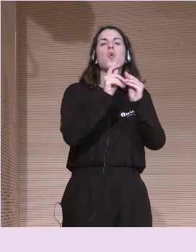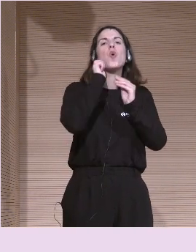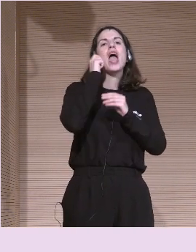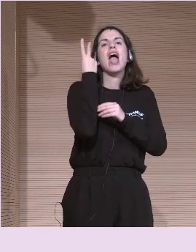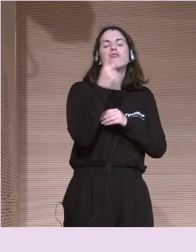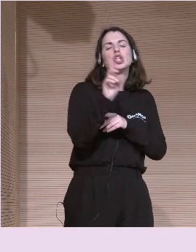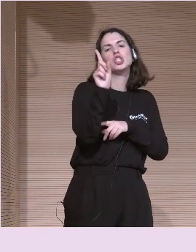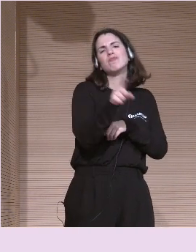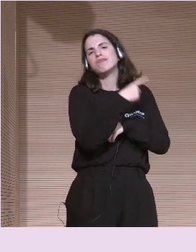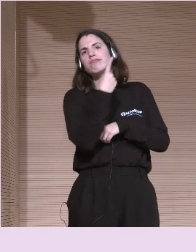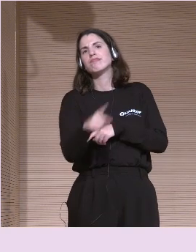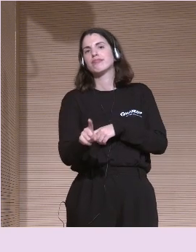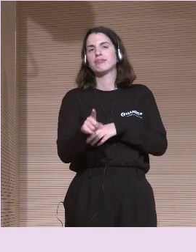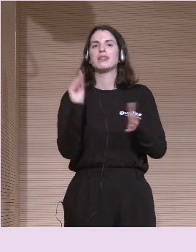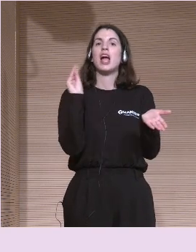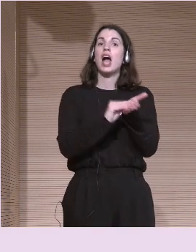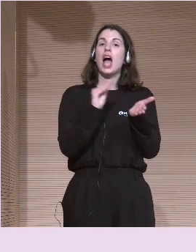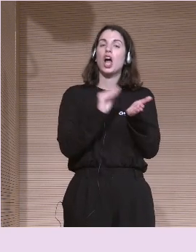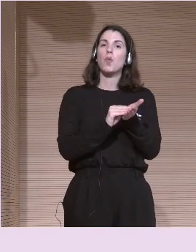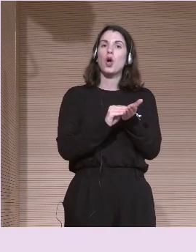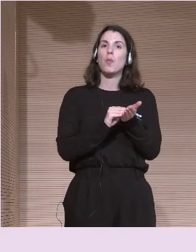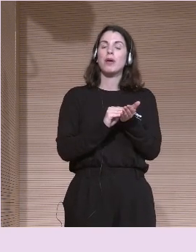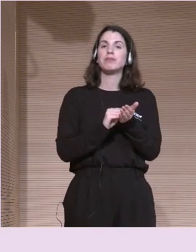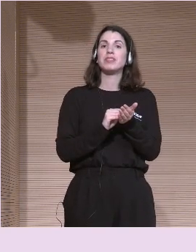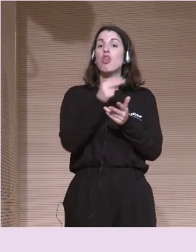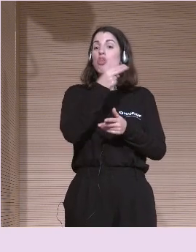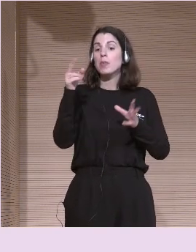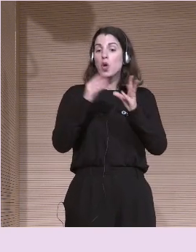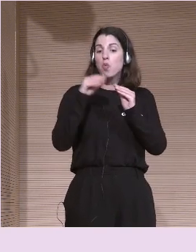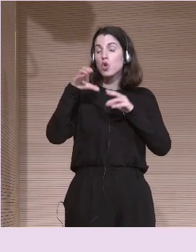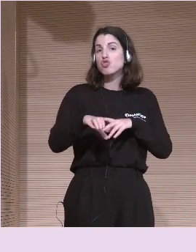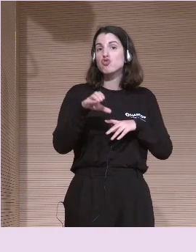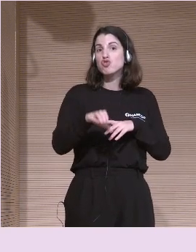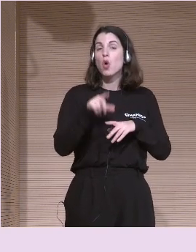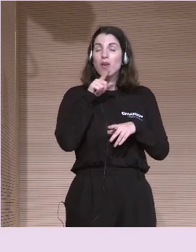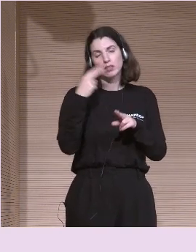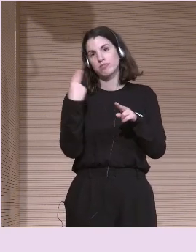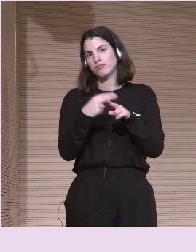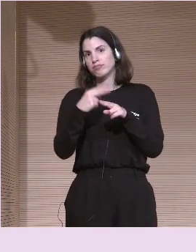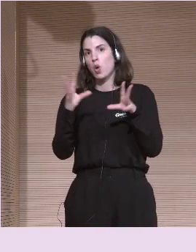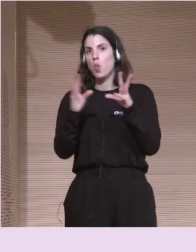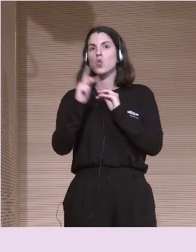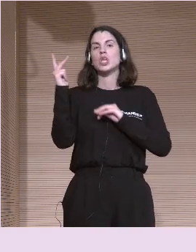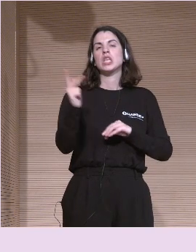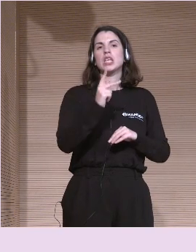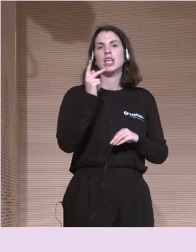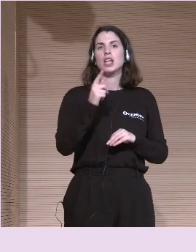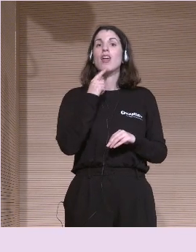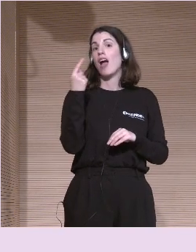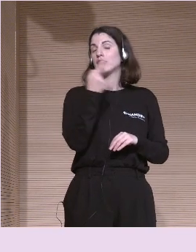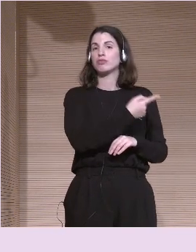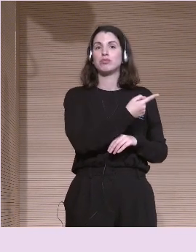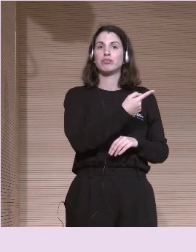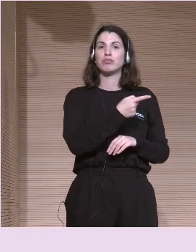about engaging with topical issues. This was a front window. It's not a brilliant picture, I'm afraid, but it was art students from the Lviv School